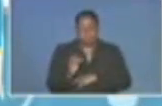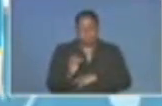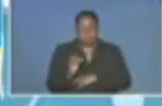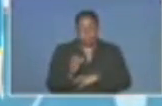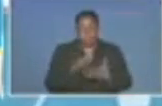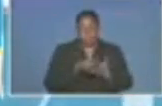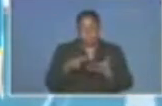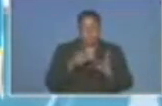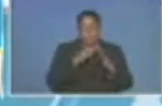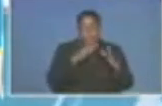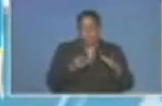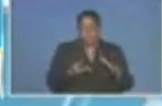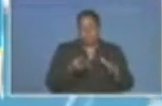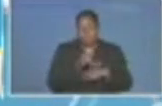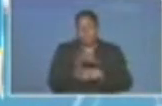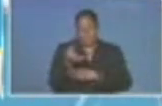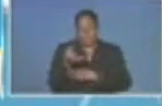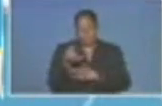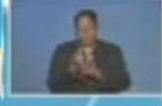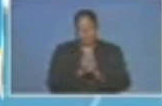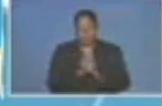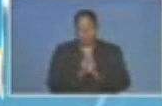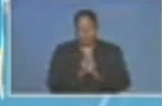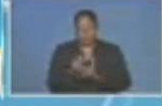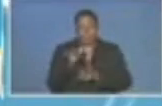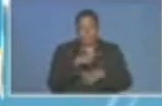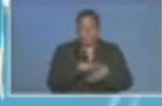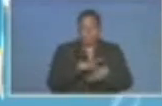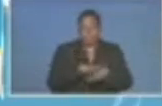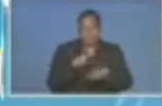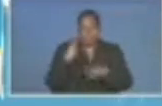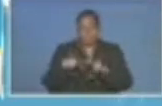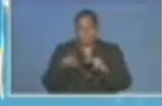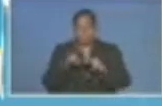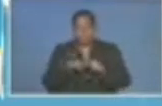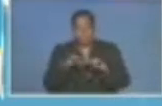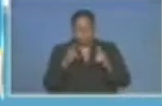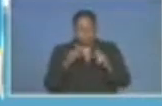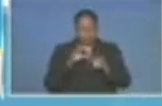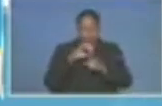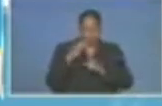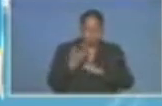household by 0.6%. However, the same period saw increases in recreation